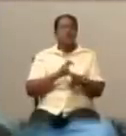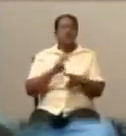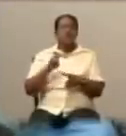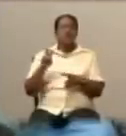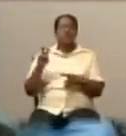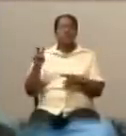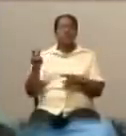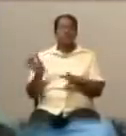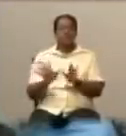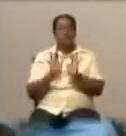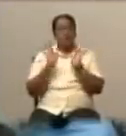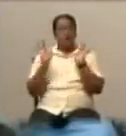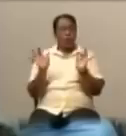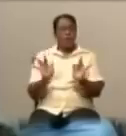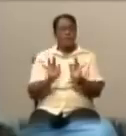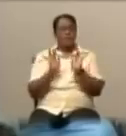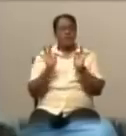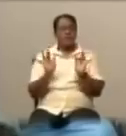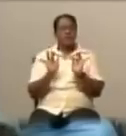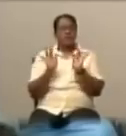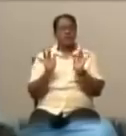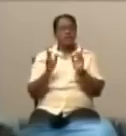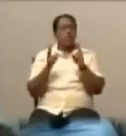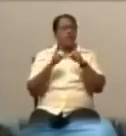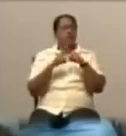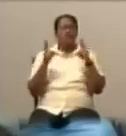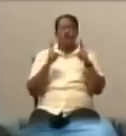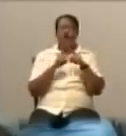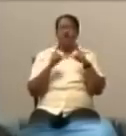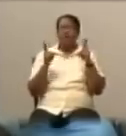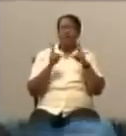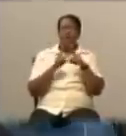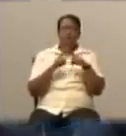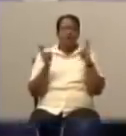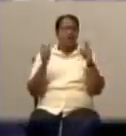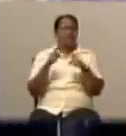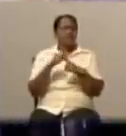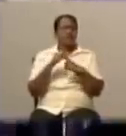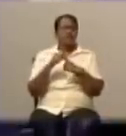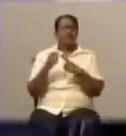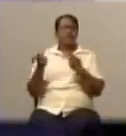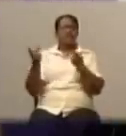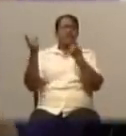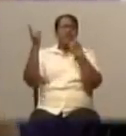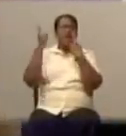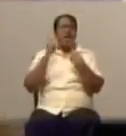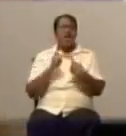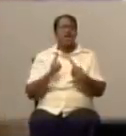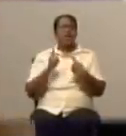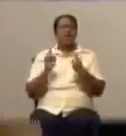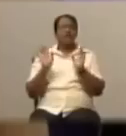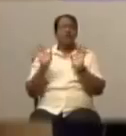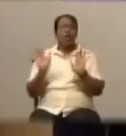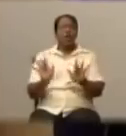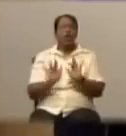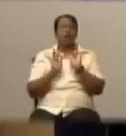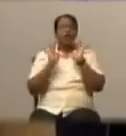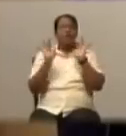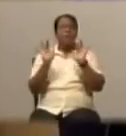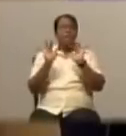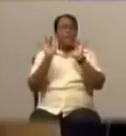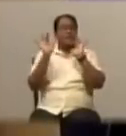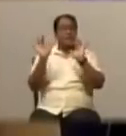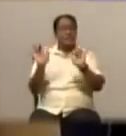Mercy. So a very special Advent, the Advent of Mercy, where really, through